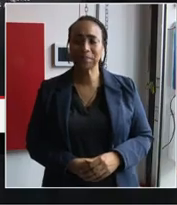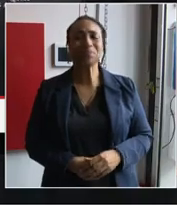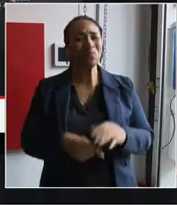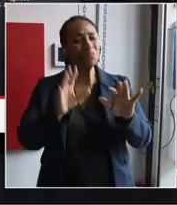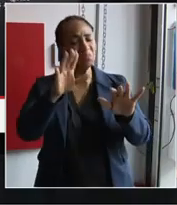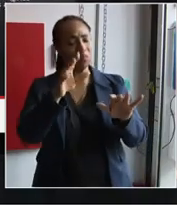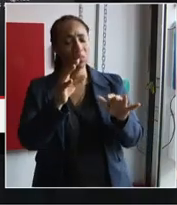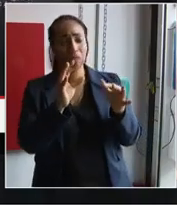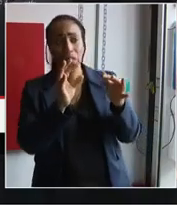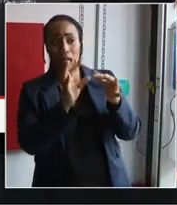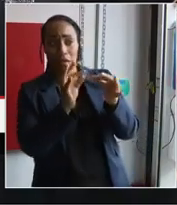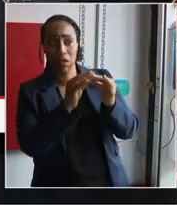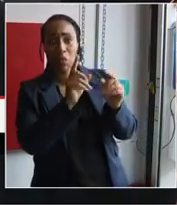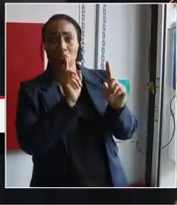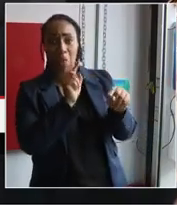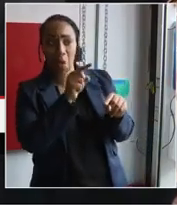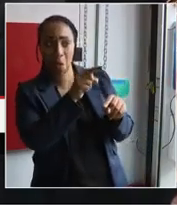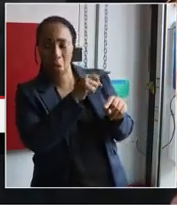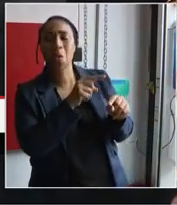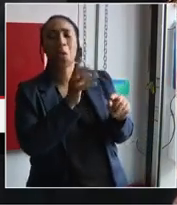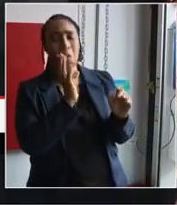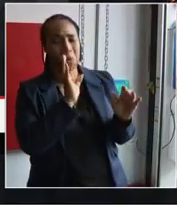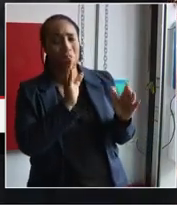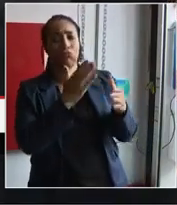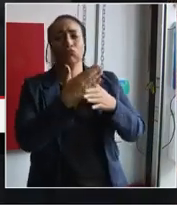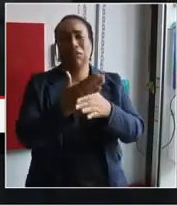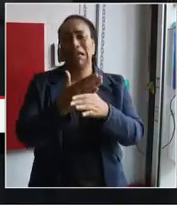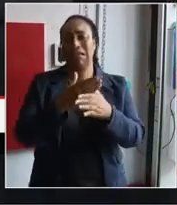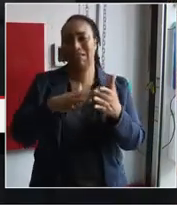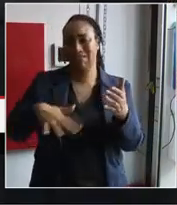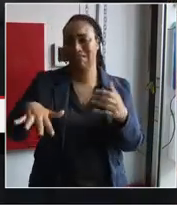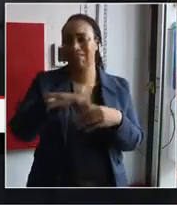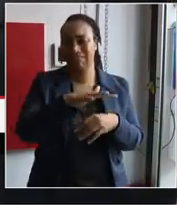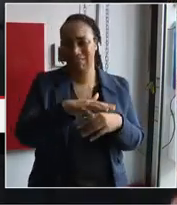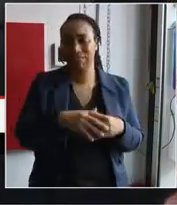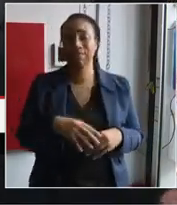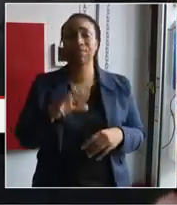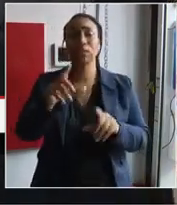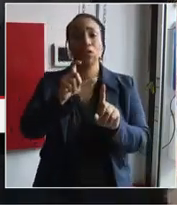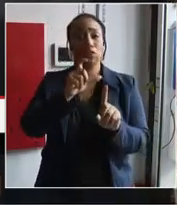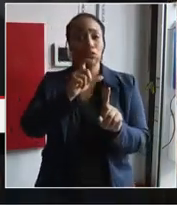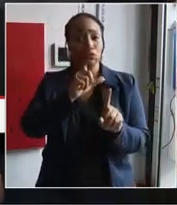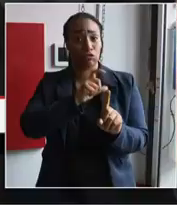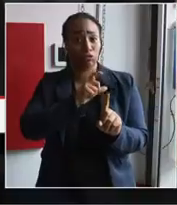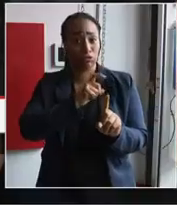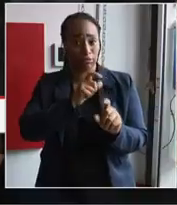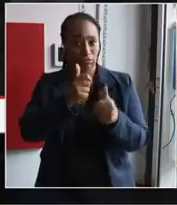and the police chief can say more. All right. Thank you. Thanks, everyone.